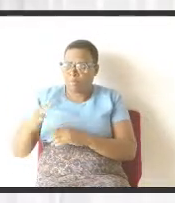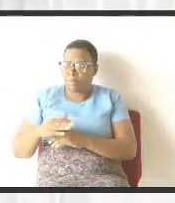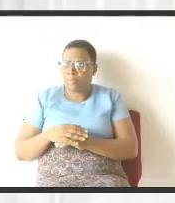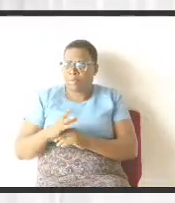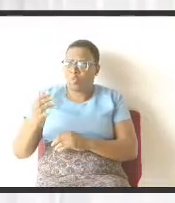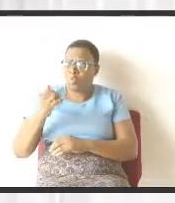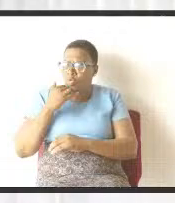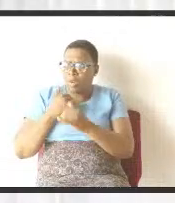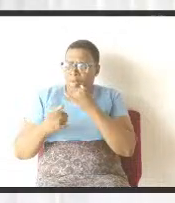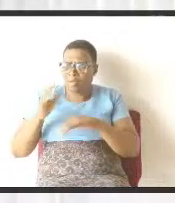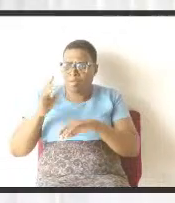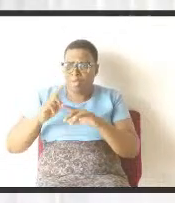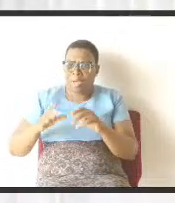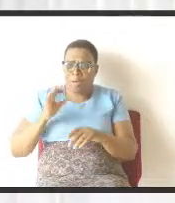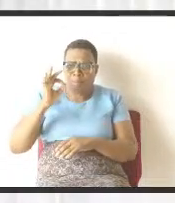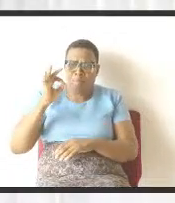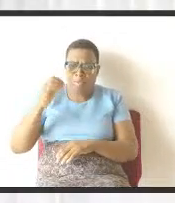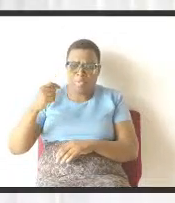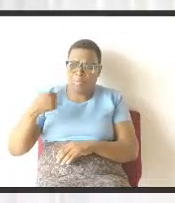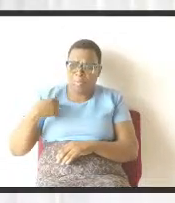timely word for us believers.